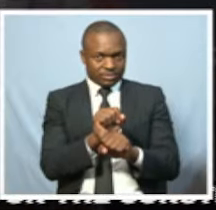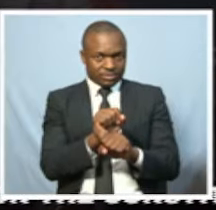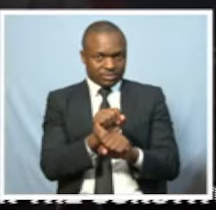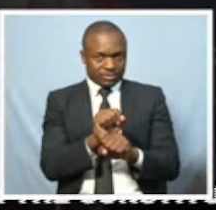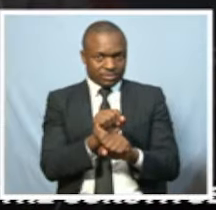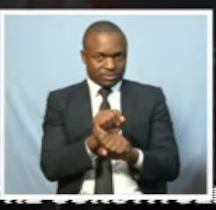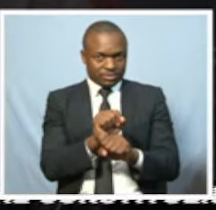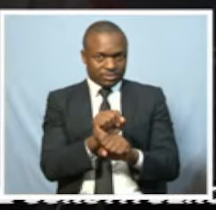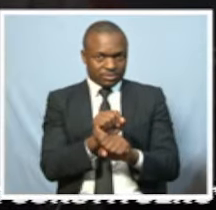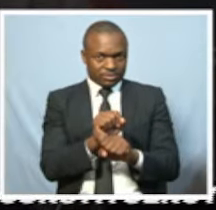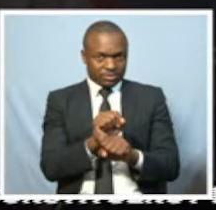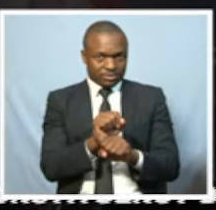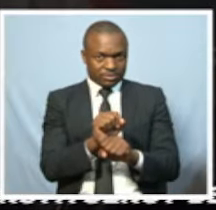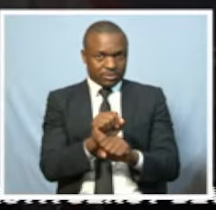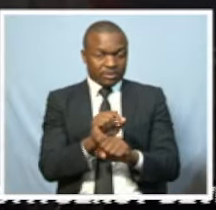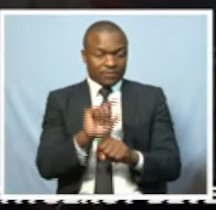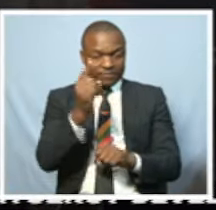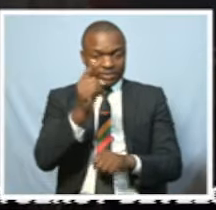Chambray Enterprise